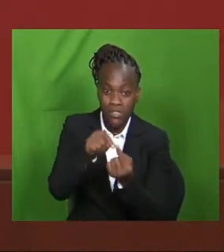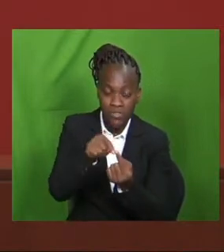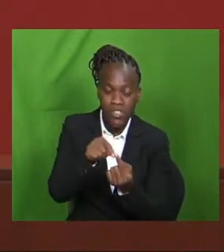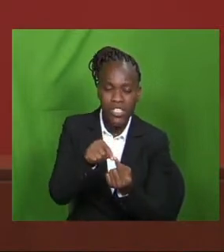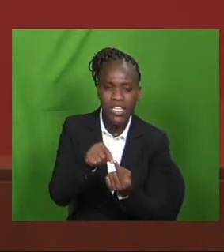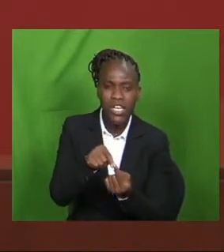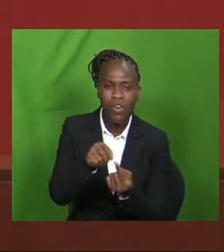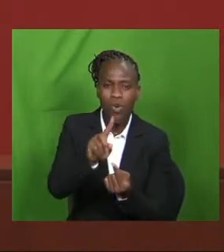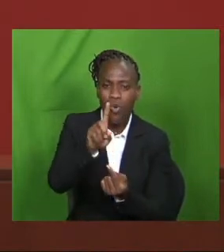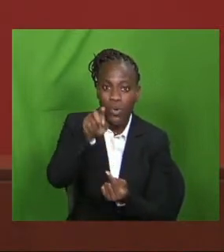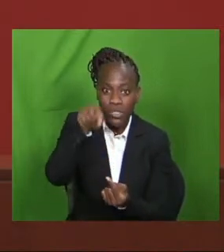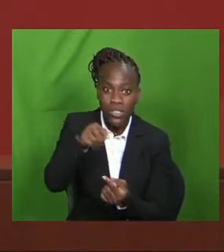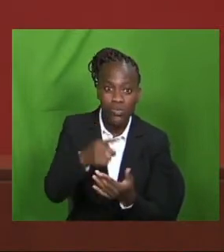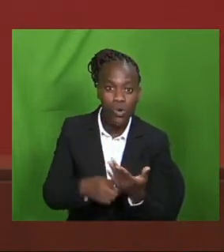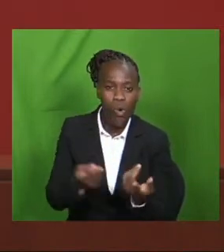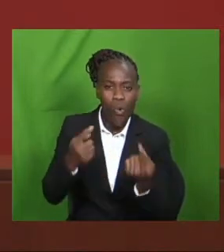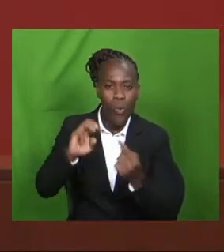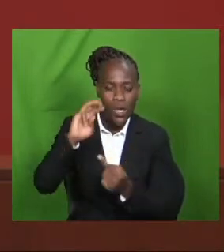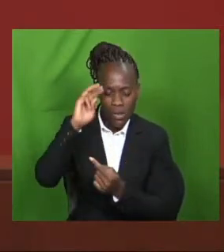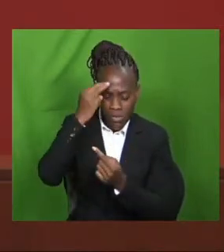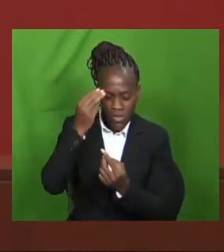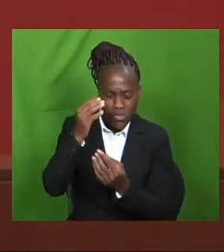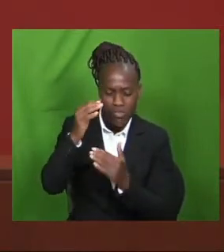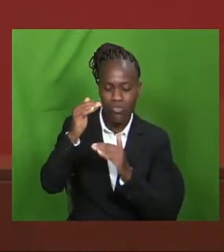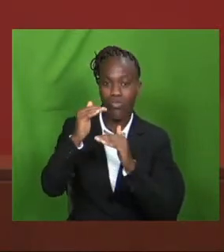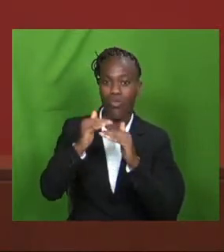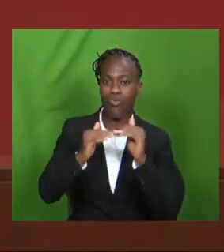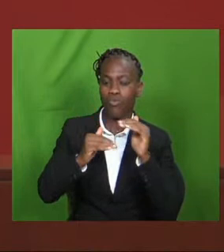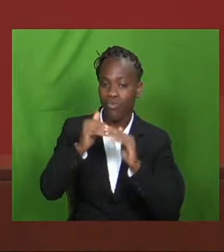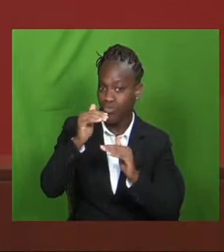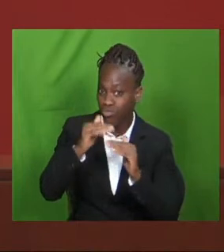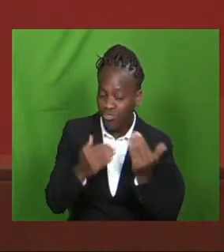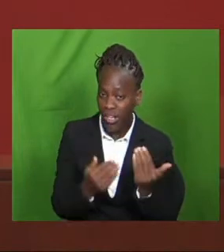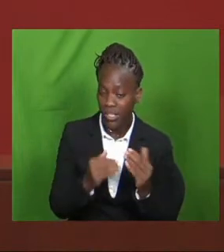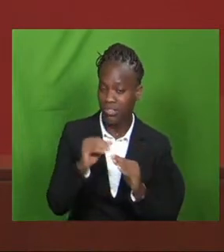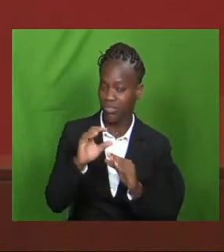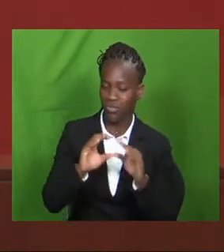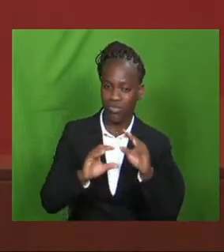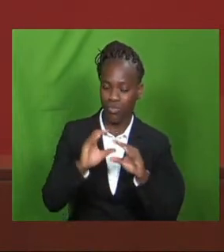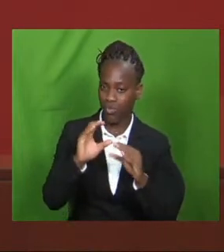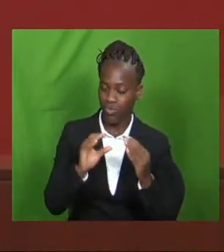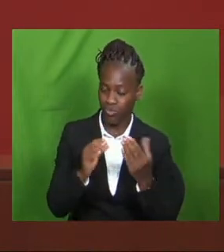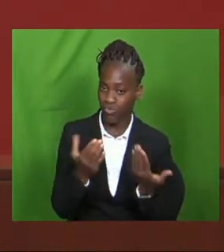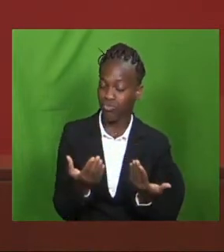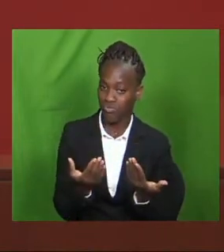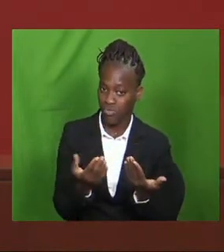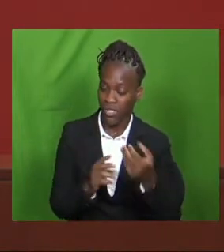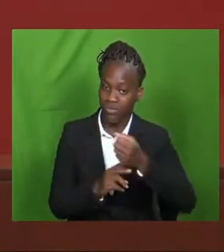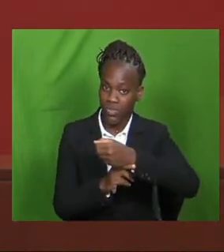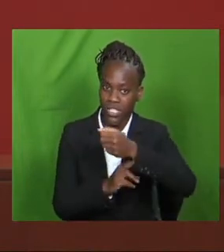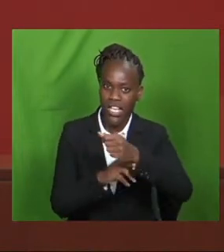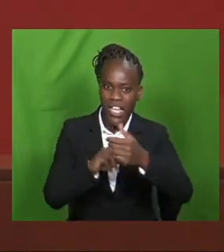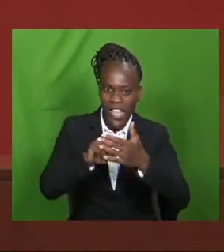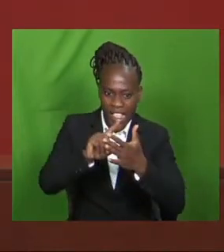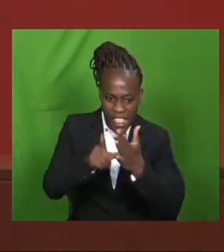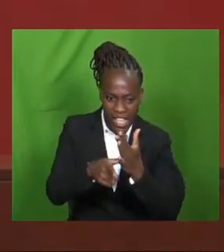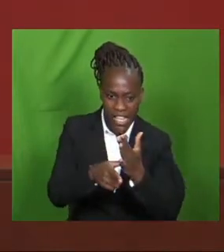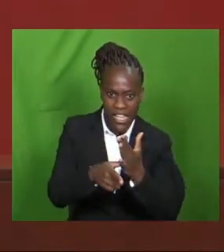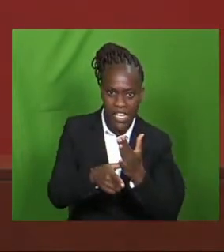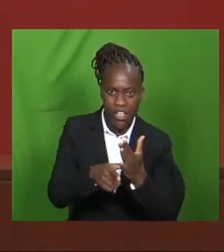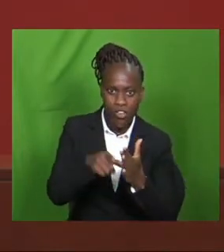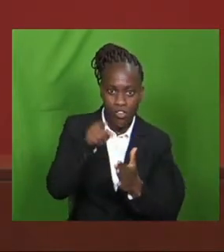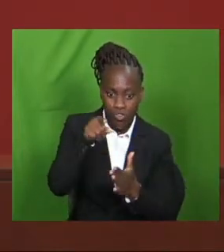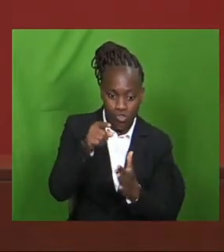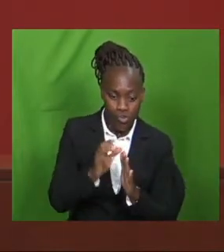the ministry construct? Then you now be pinning the minister down to